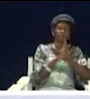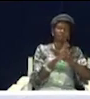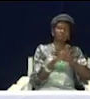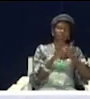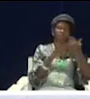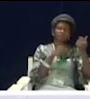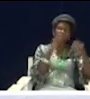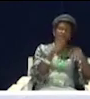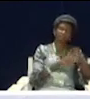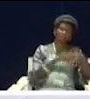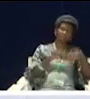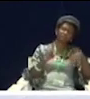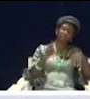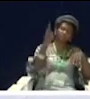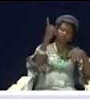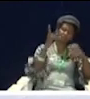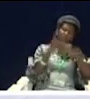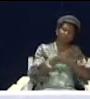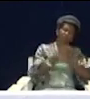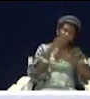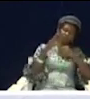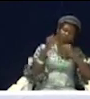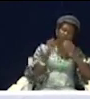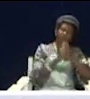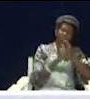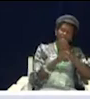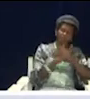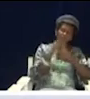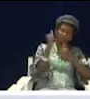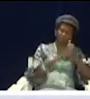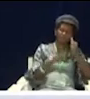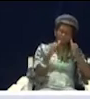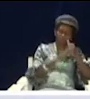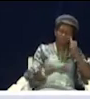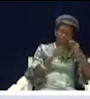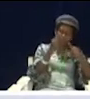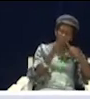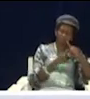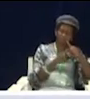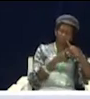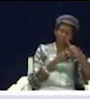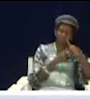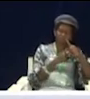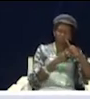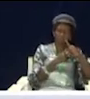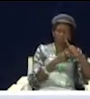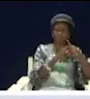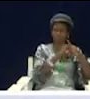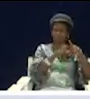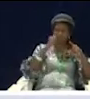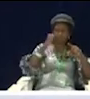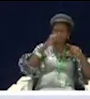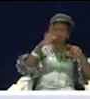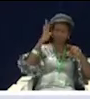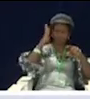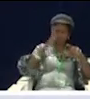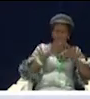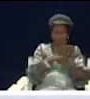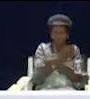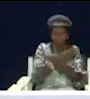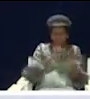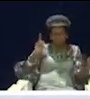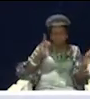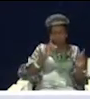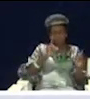And on the first day of the seminar, every month, a woman will deliver in